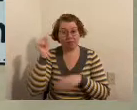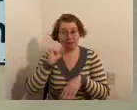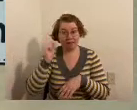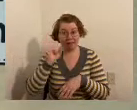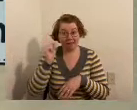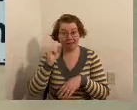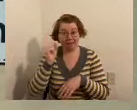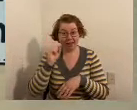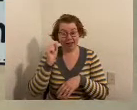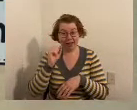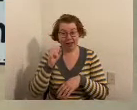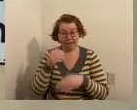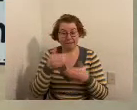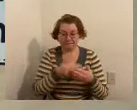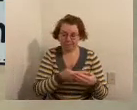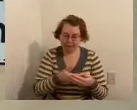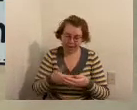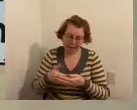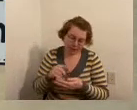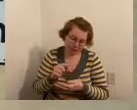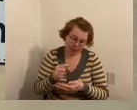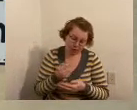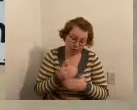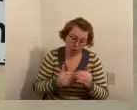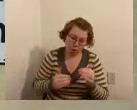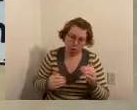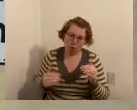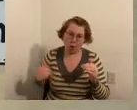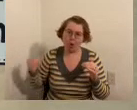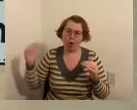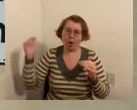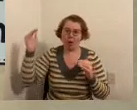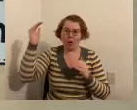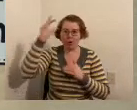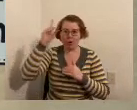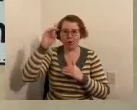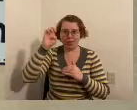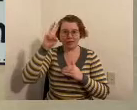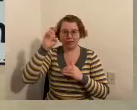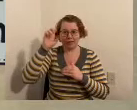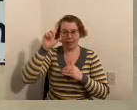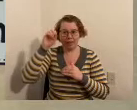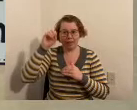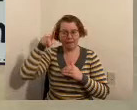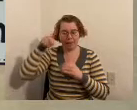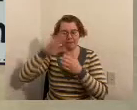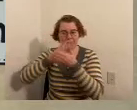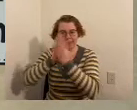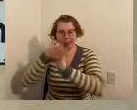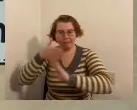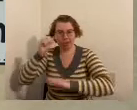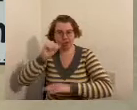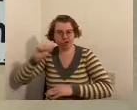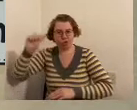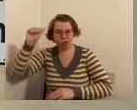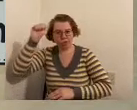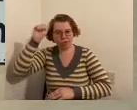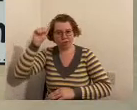Yes, they were babies, and then they grow up, and then they become adults. They become